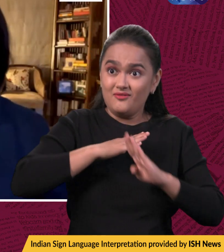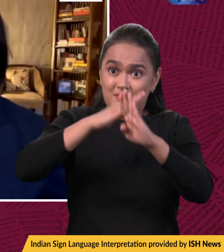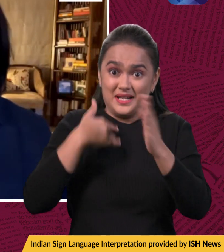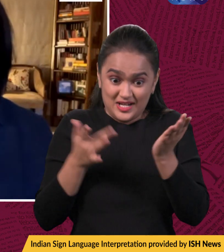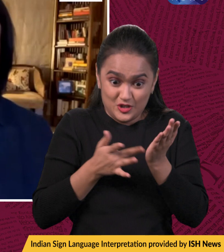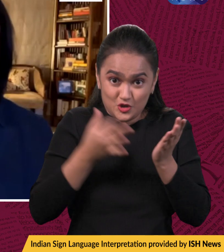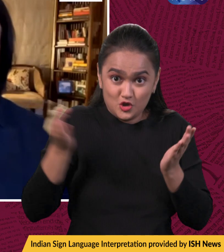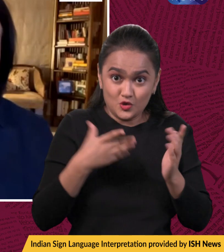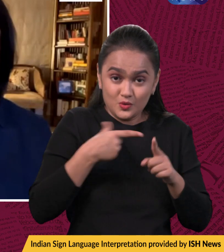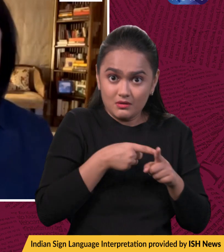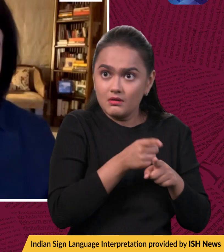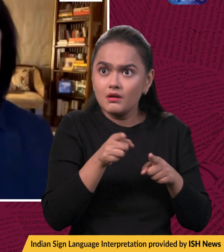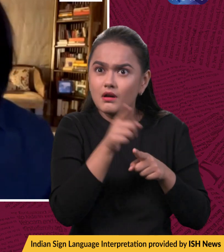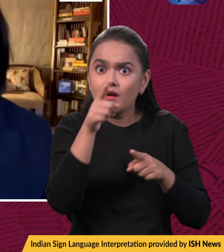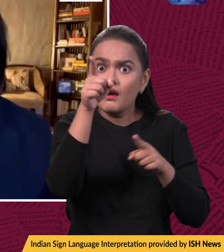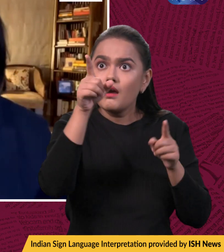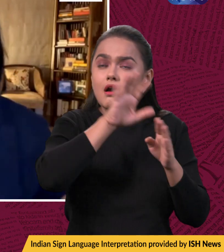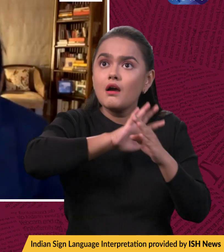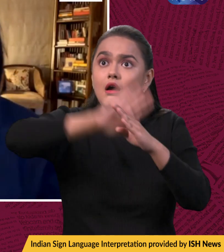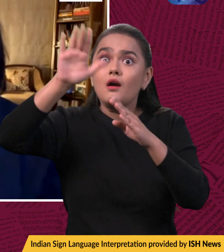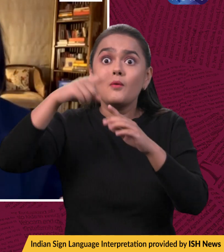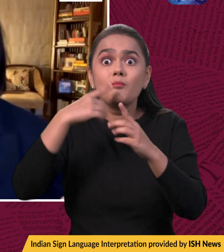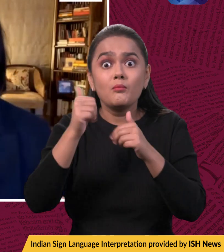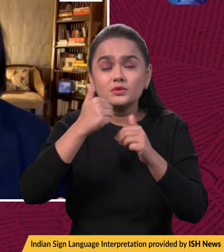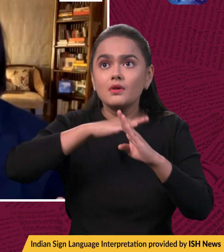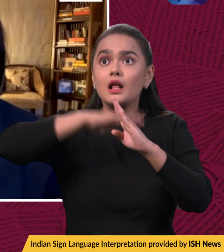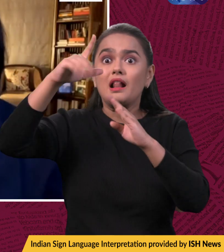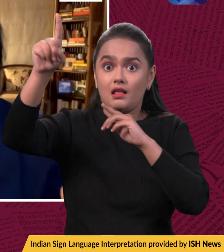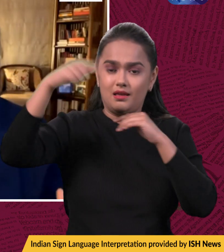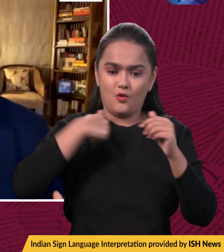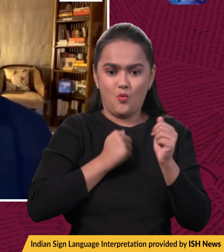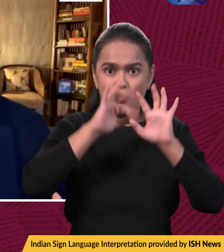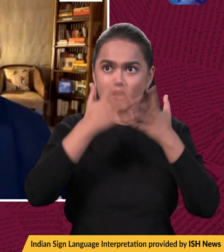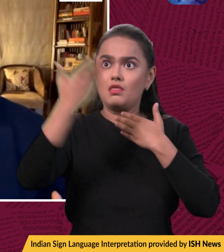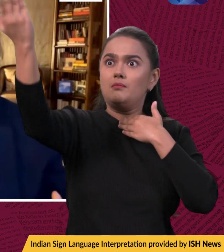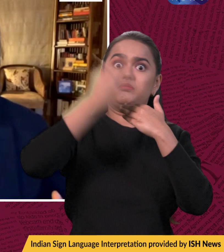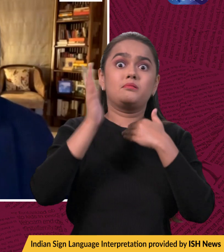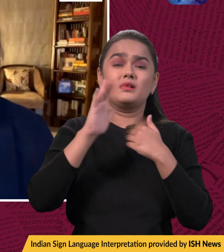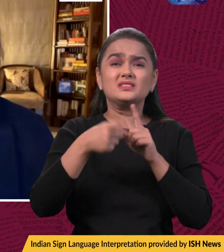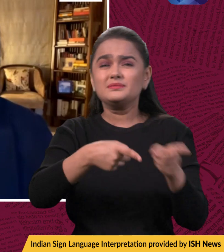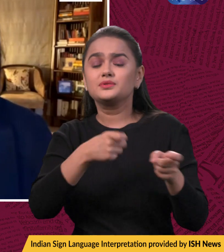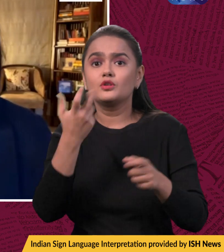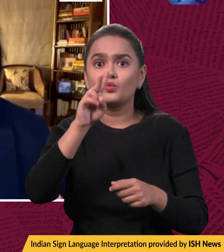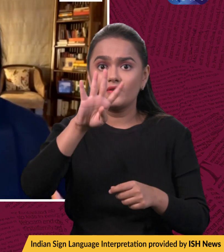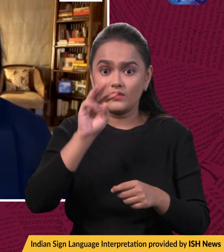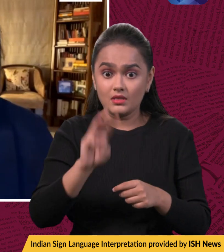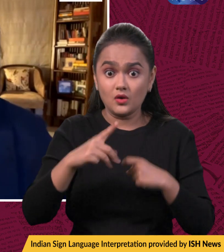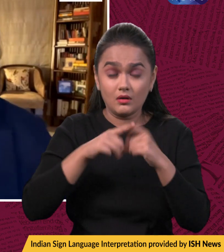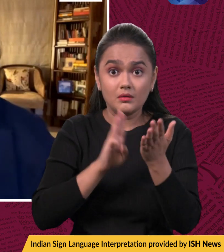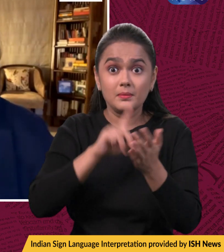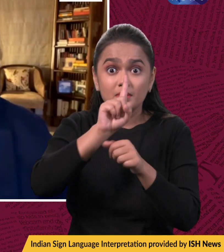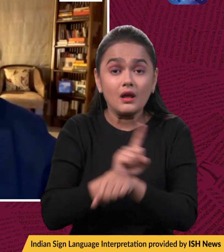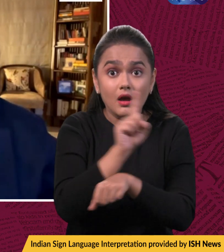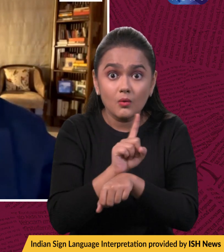is now hurtling through space, will collide with this asteroid at a speed of 24,000 kilometers an